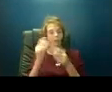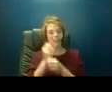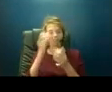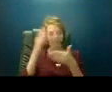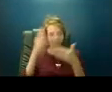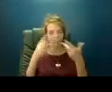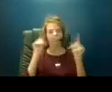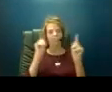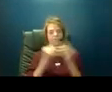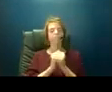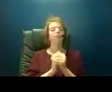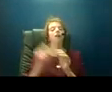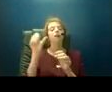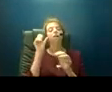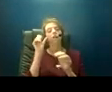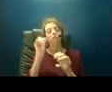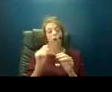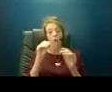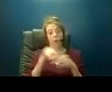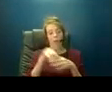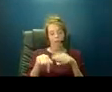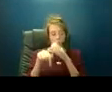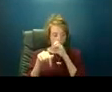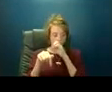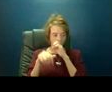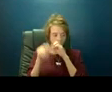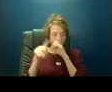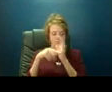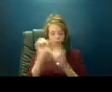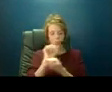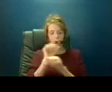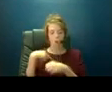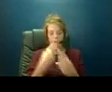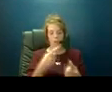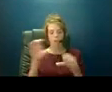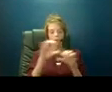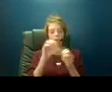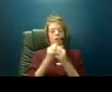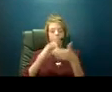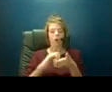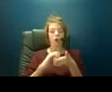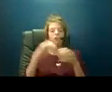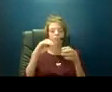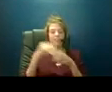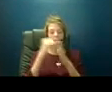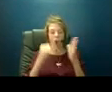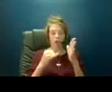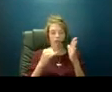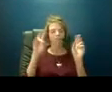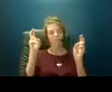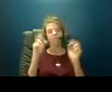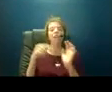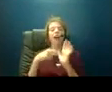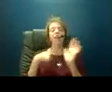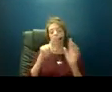done? So in this work we've been doing with Partners in the Arts, and this actually started, I was the